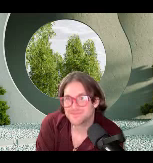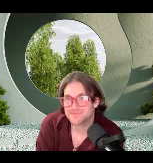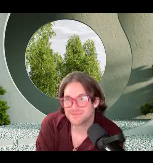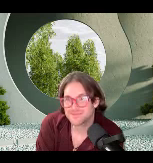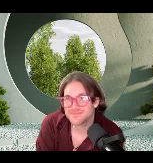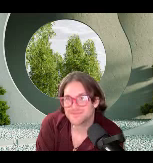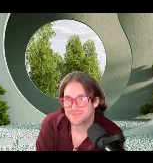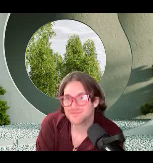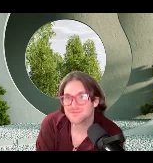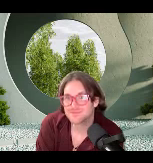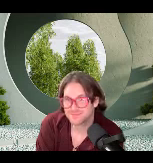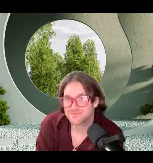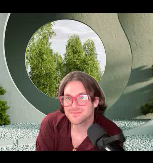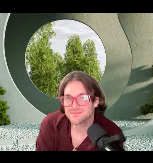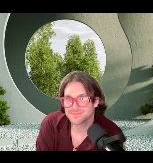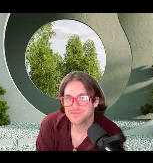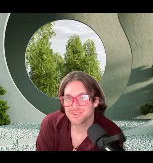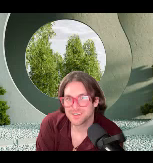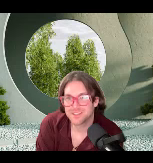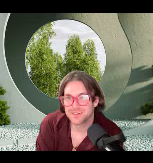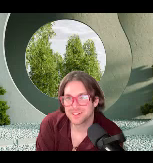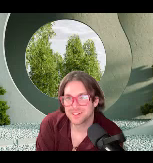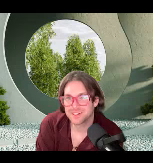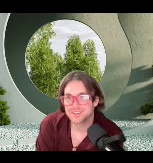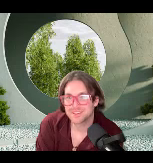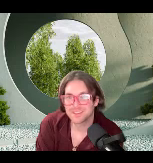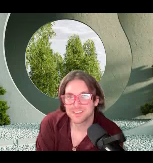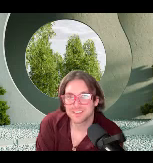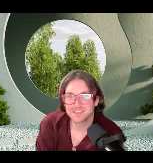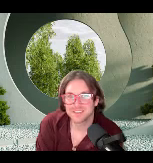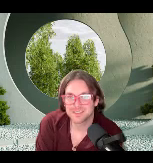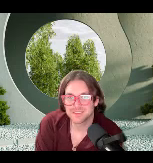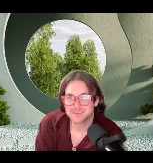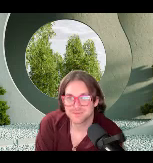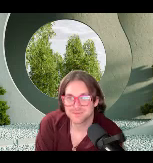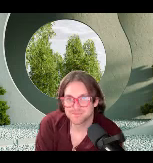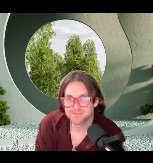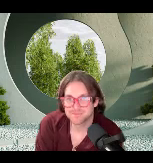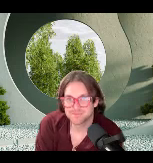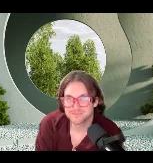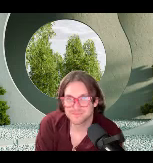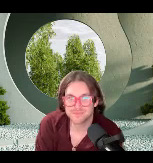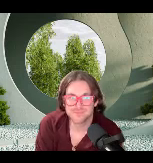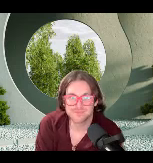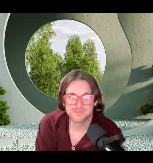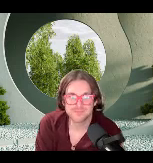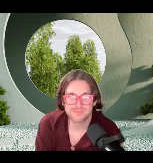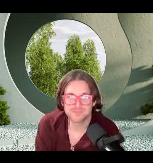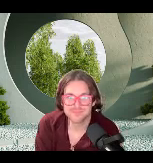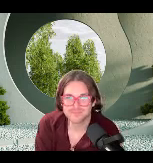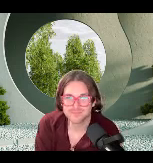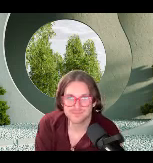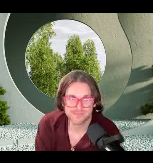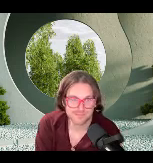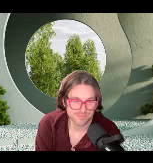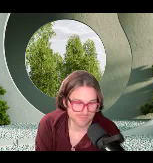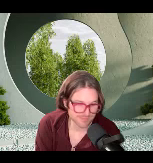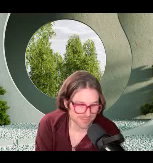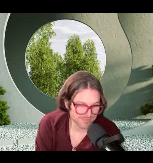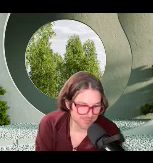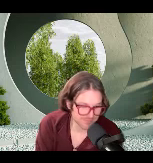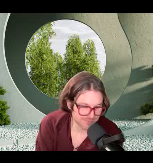describe that image. So yay, you all got it. That was awesome. Okay. This is our last one, and this is tricky. And I